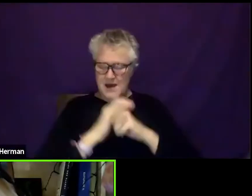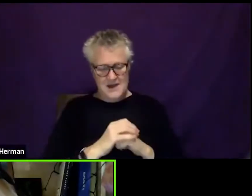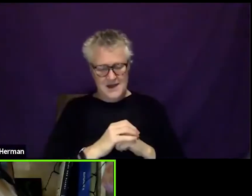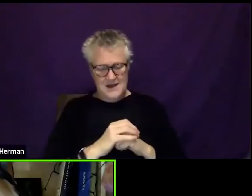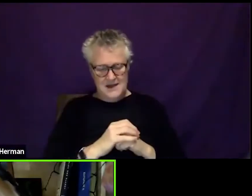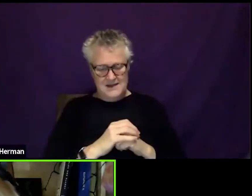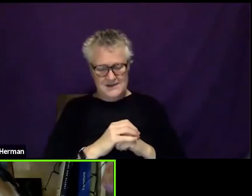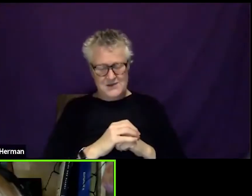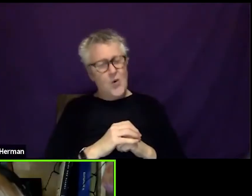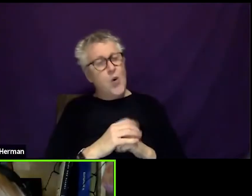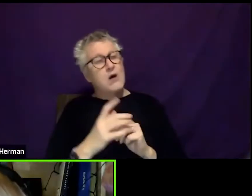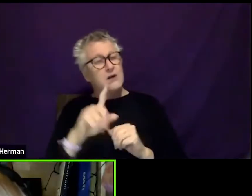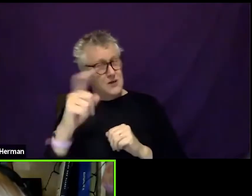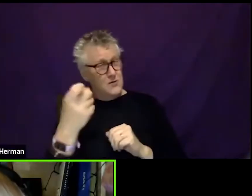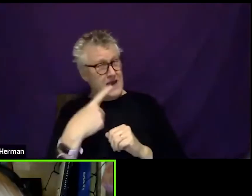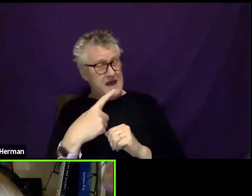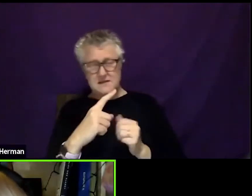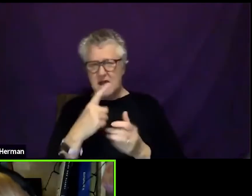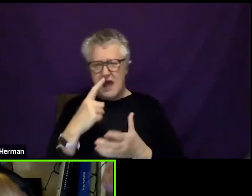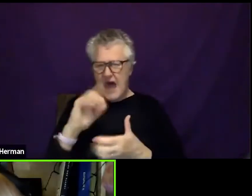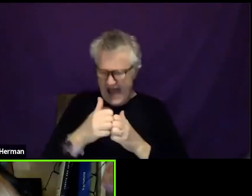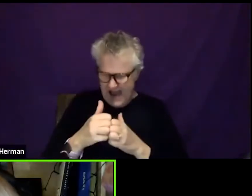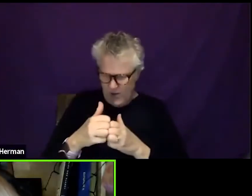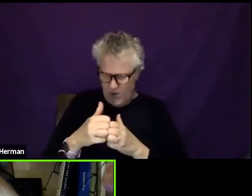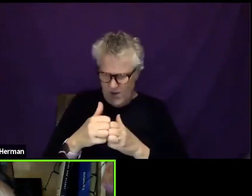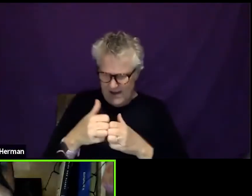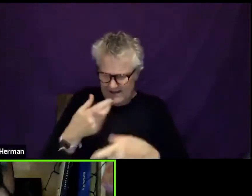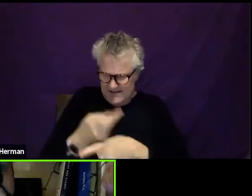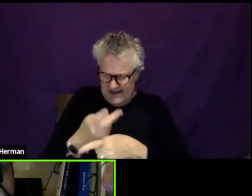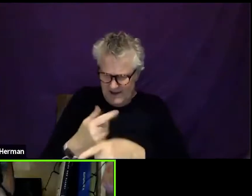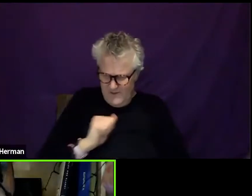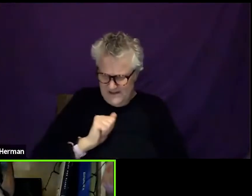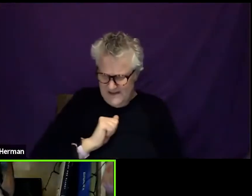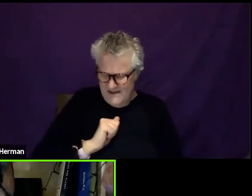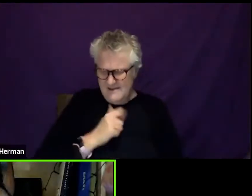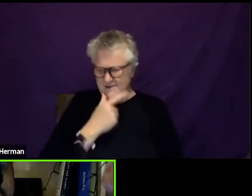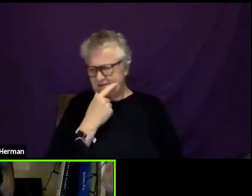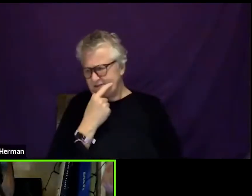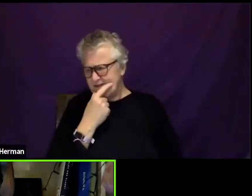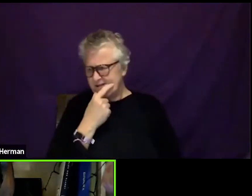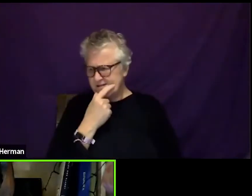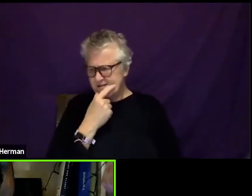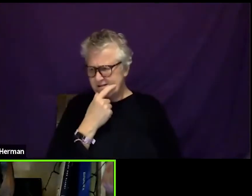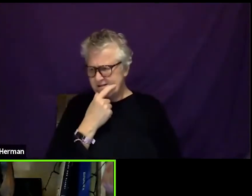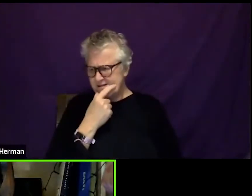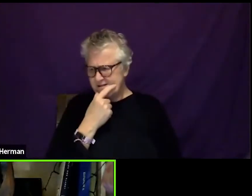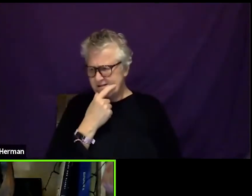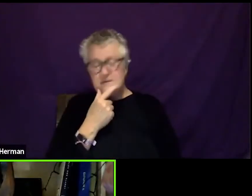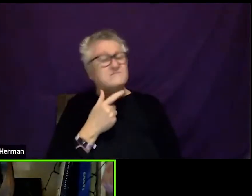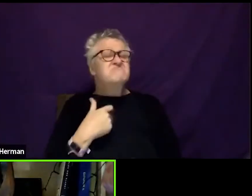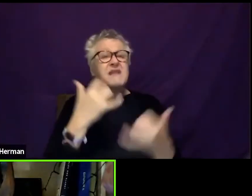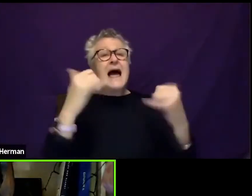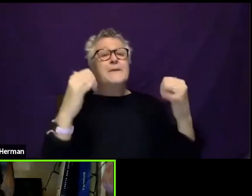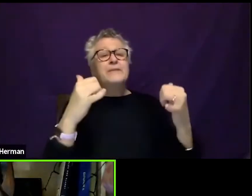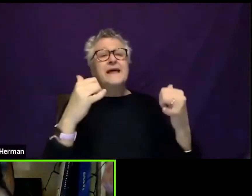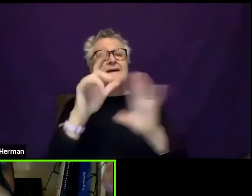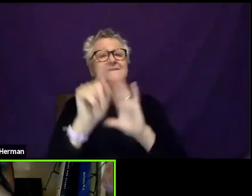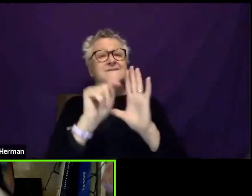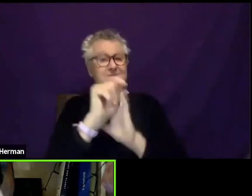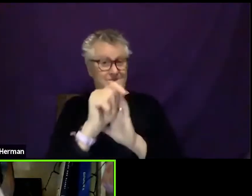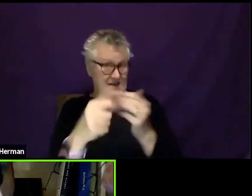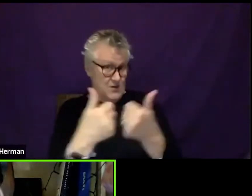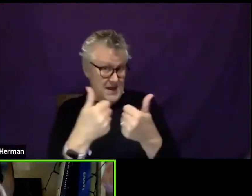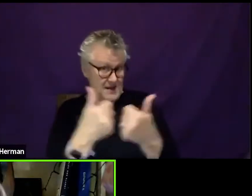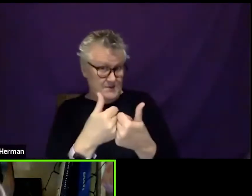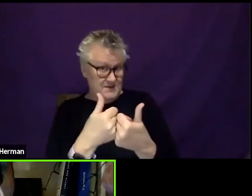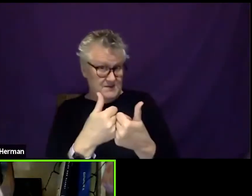games. So I stream. So that means people can, they're watching along here on YouTube, they can watch me play video